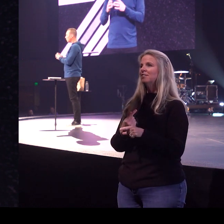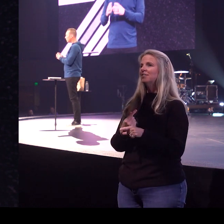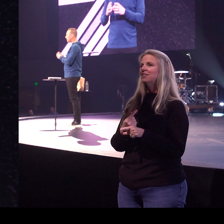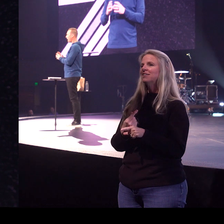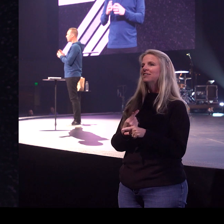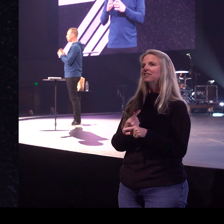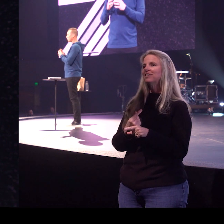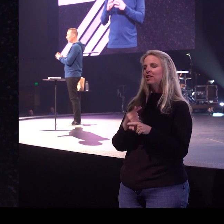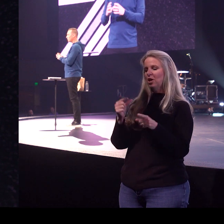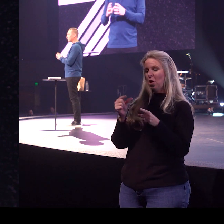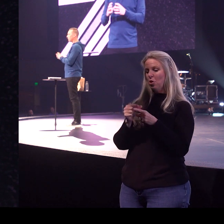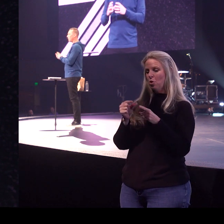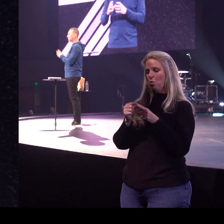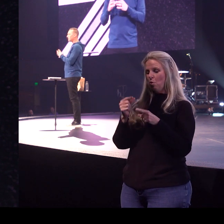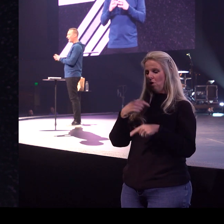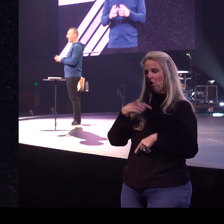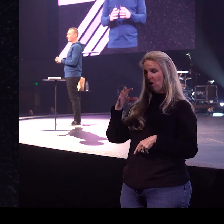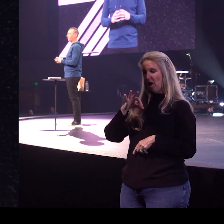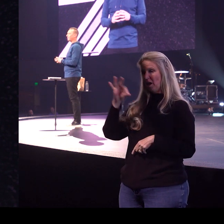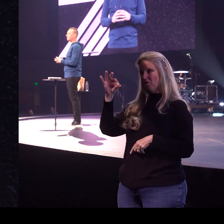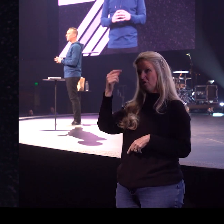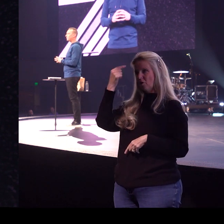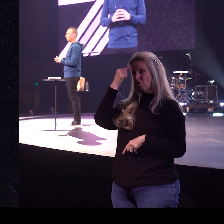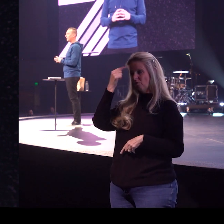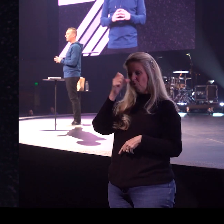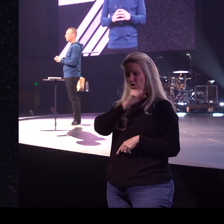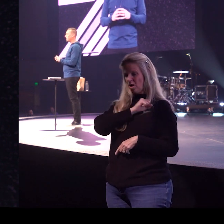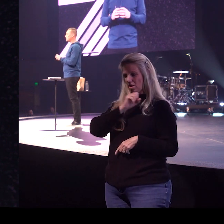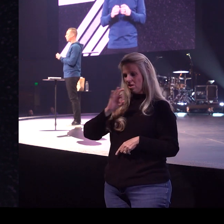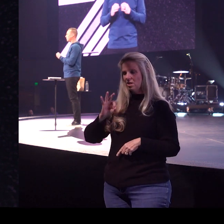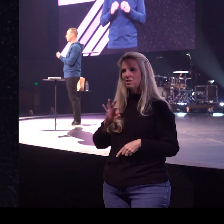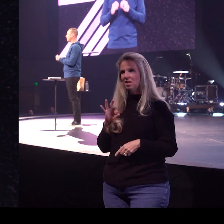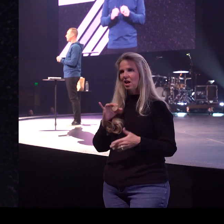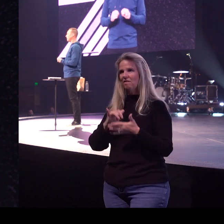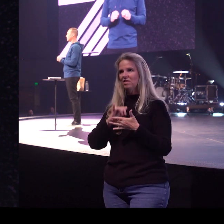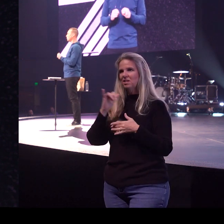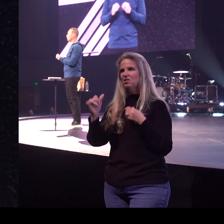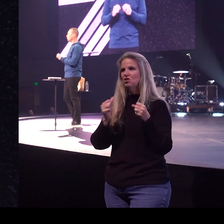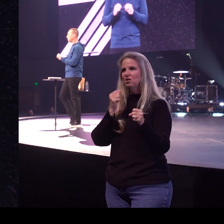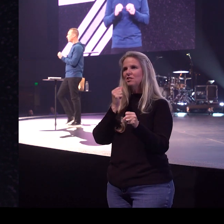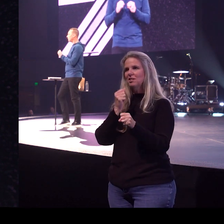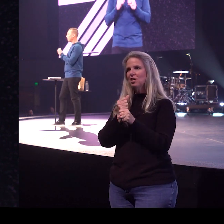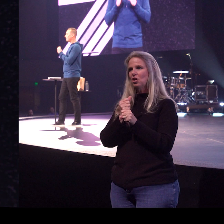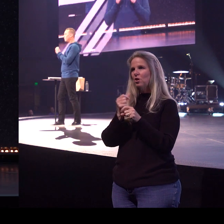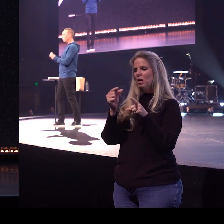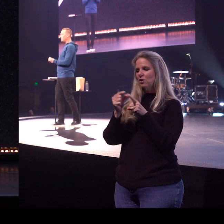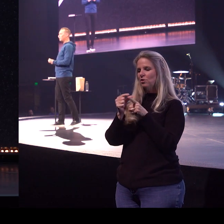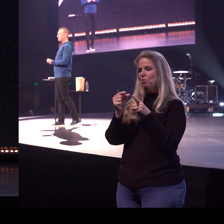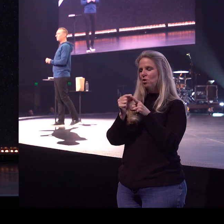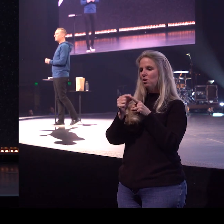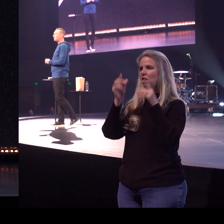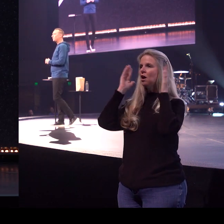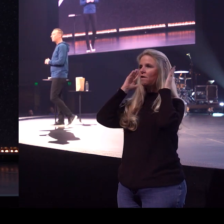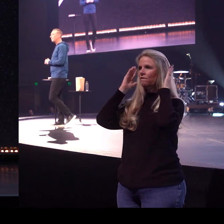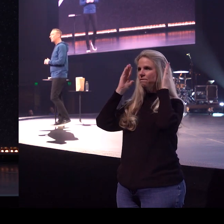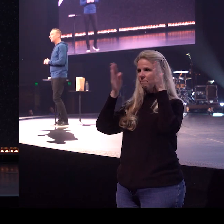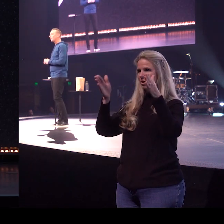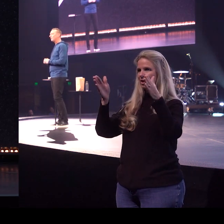The word that I chose for our staff in 2023 is the word focus.